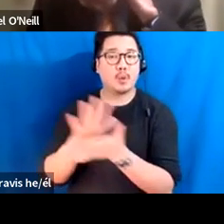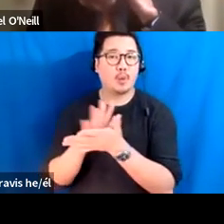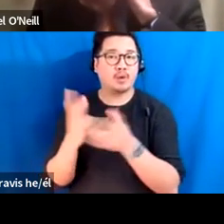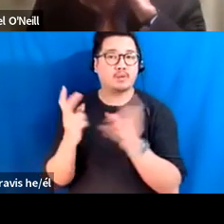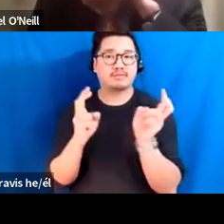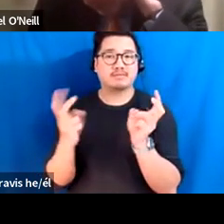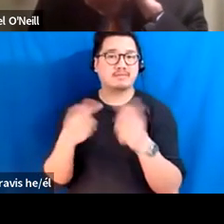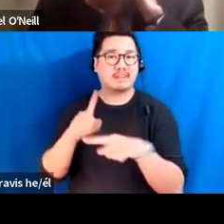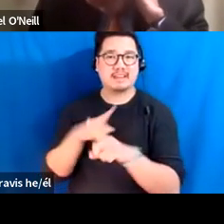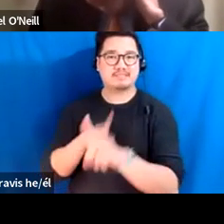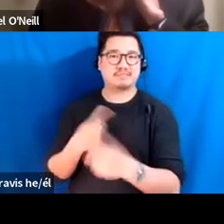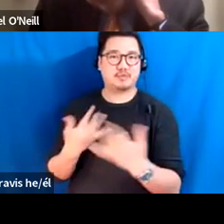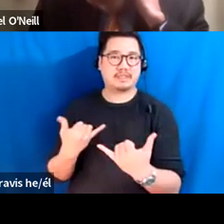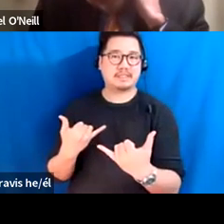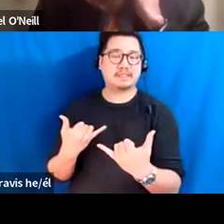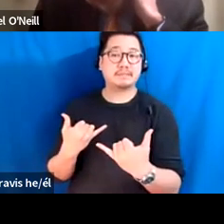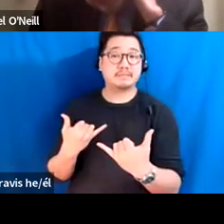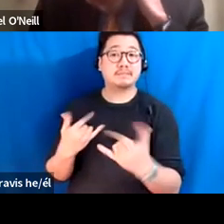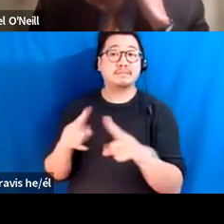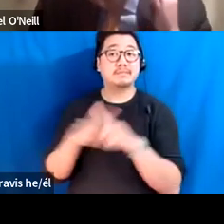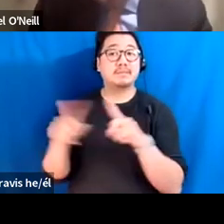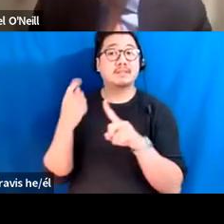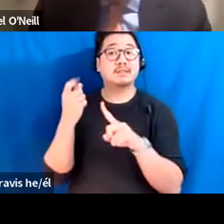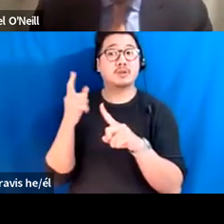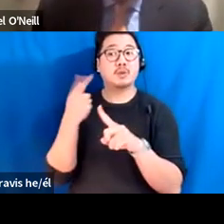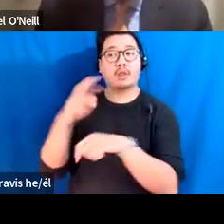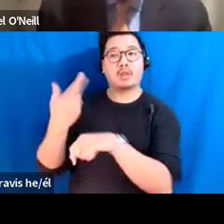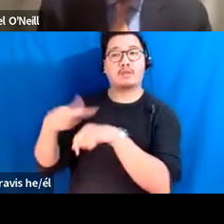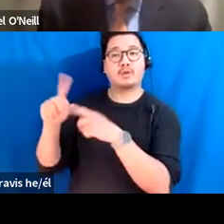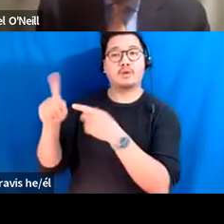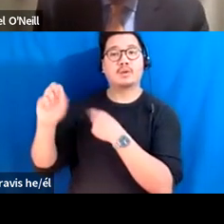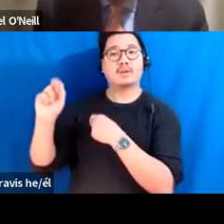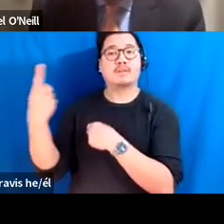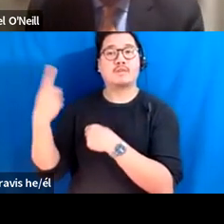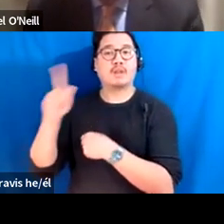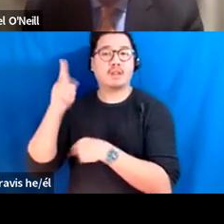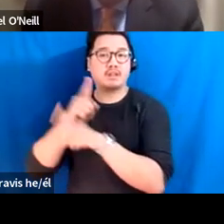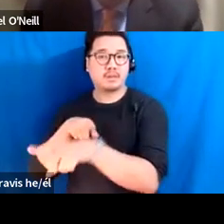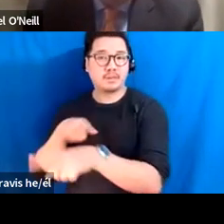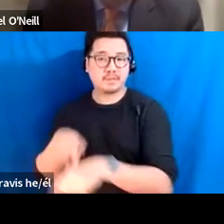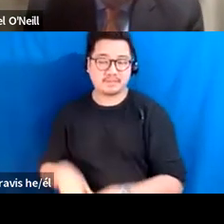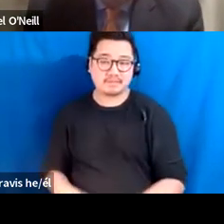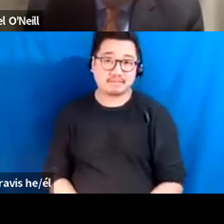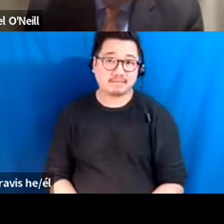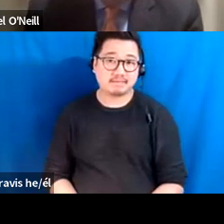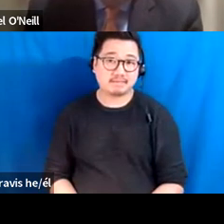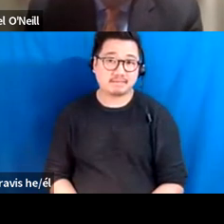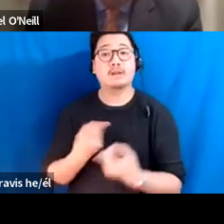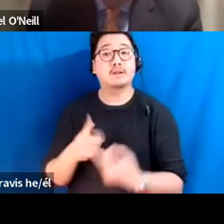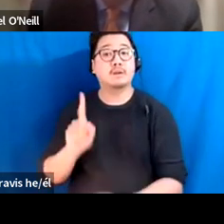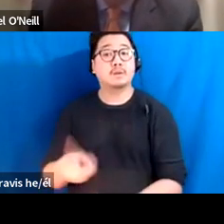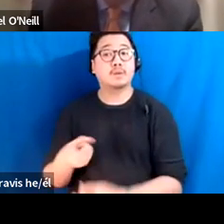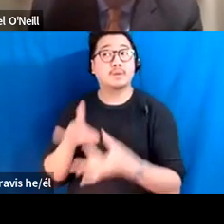not answered at this time but are referred to the superintendent for a later response questions on specific